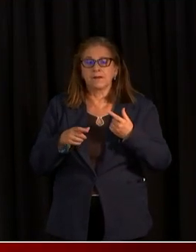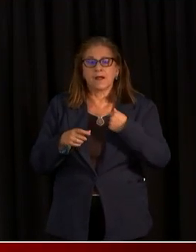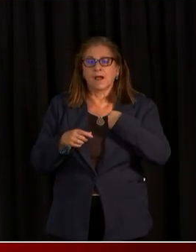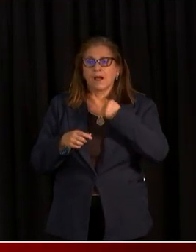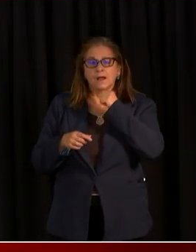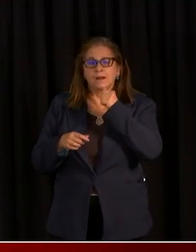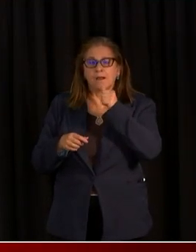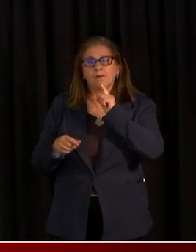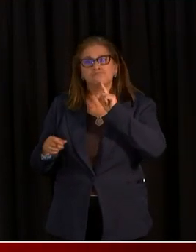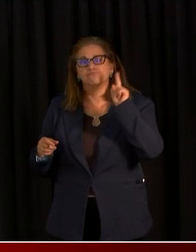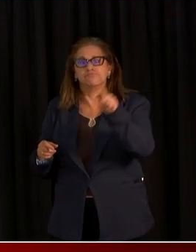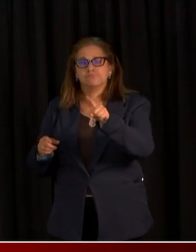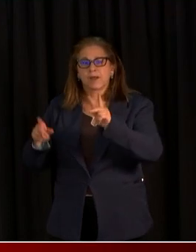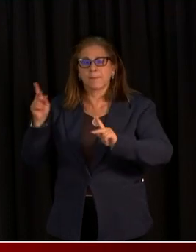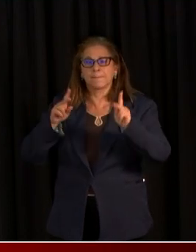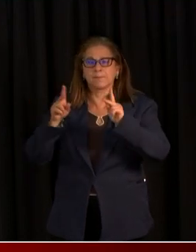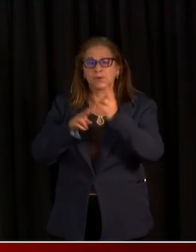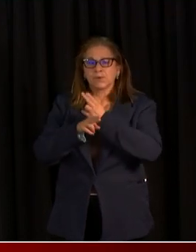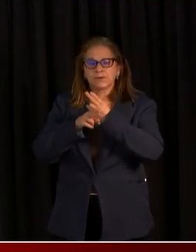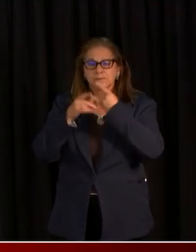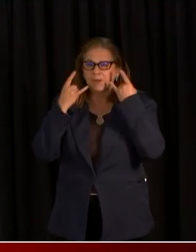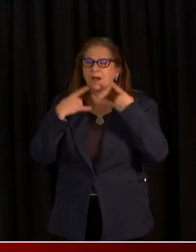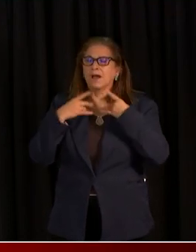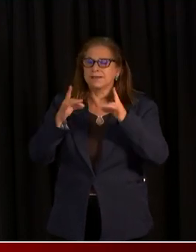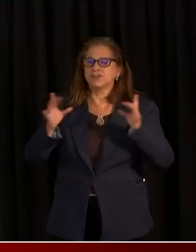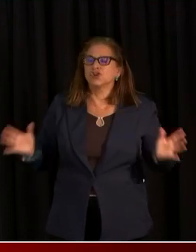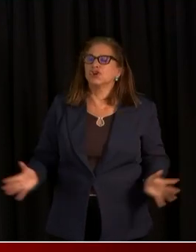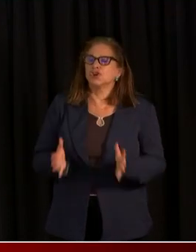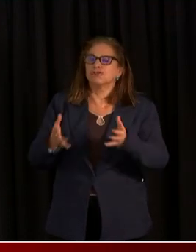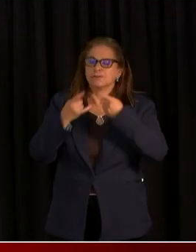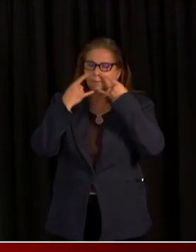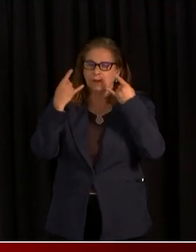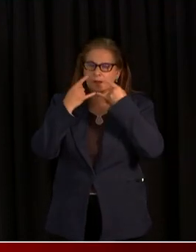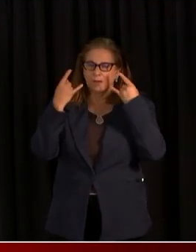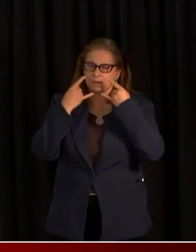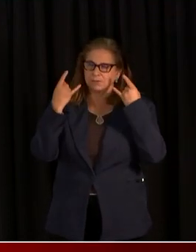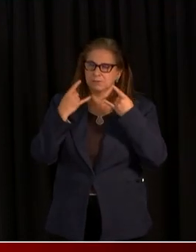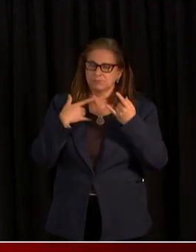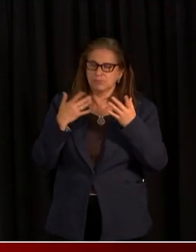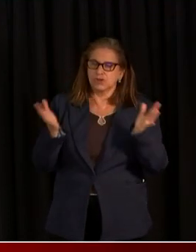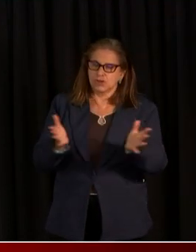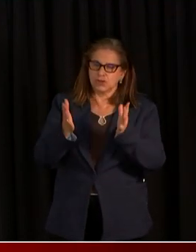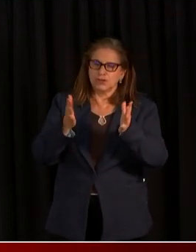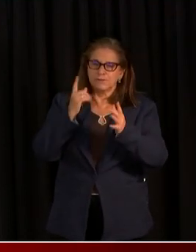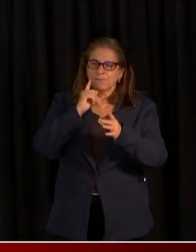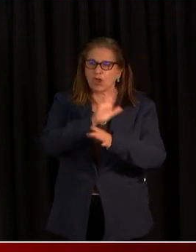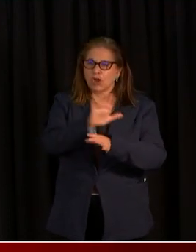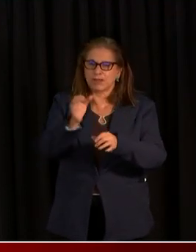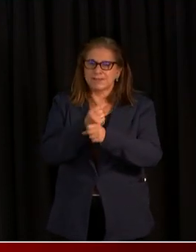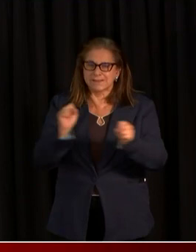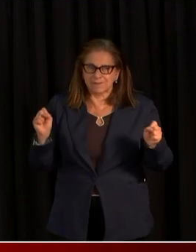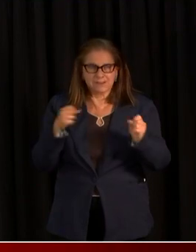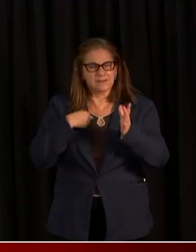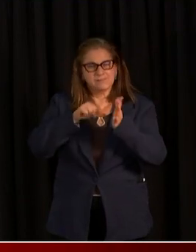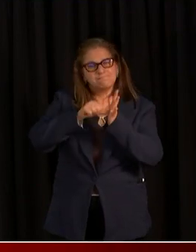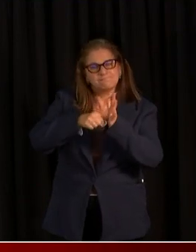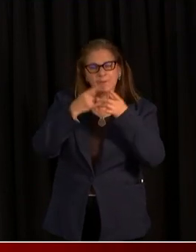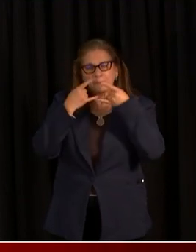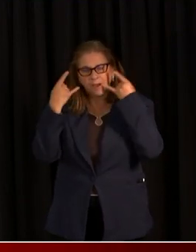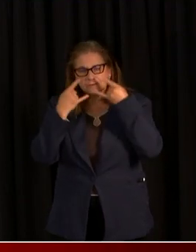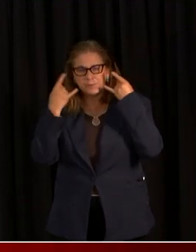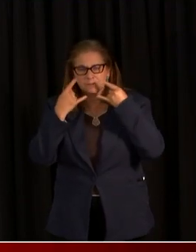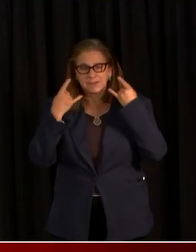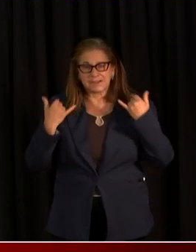a mask. So this is for emphasis. The guidance will lay out